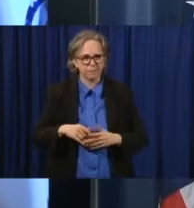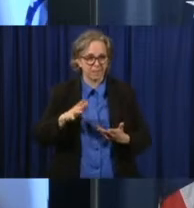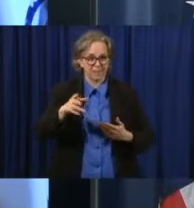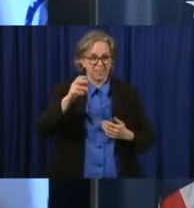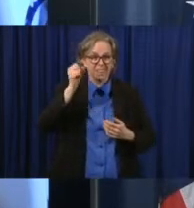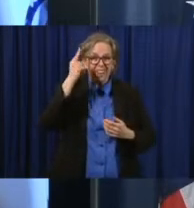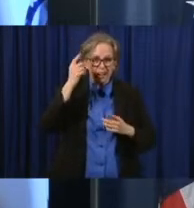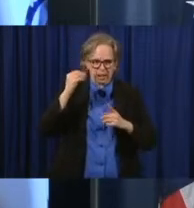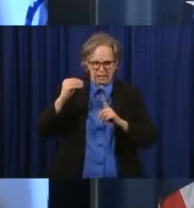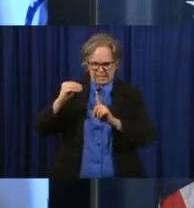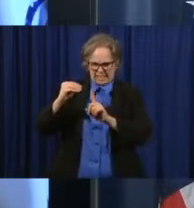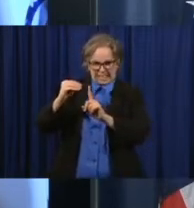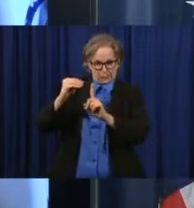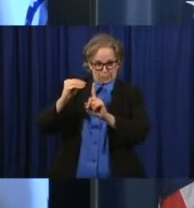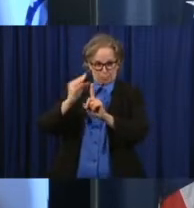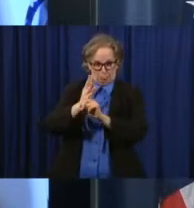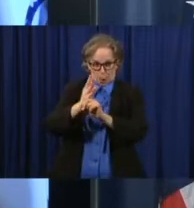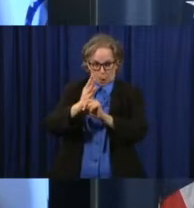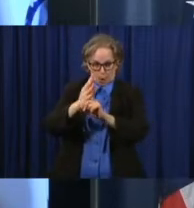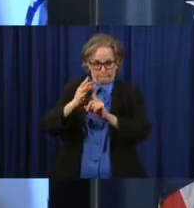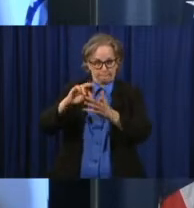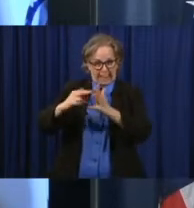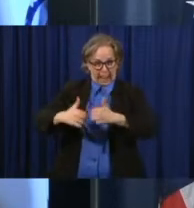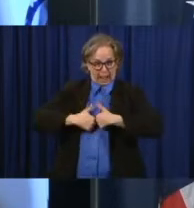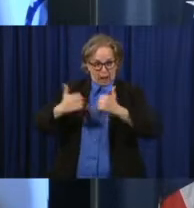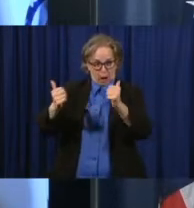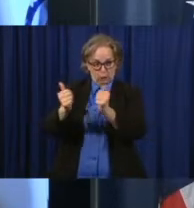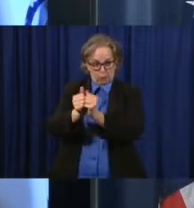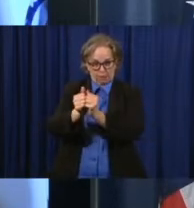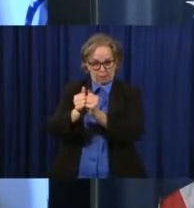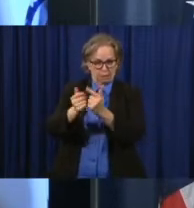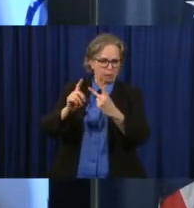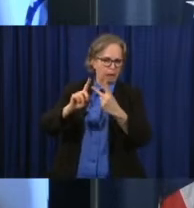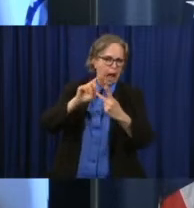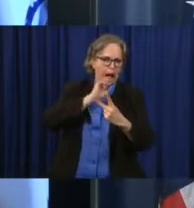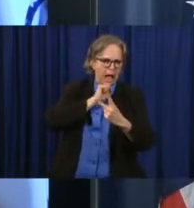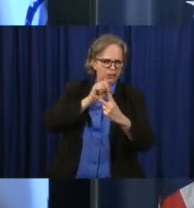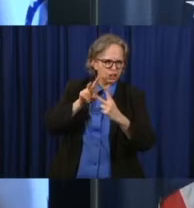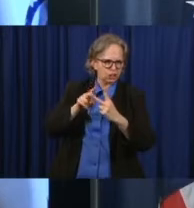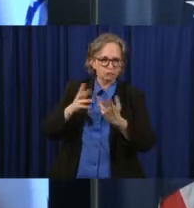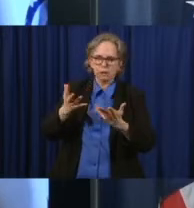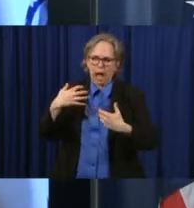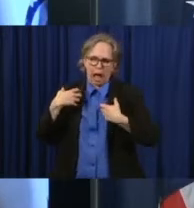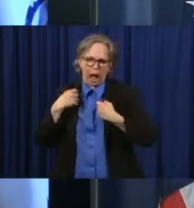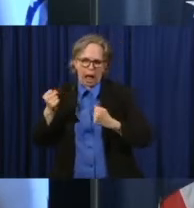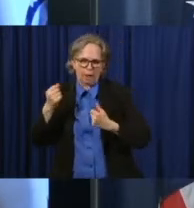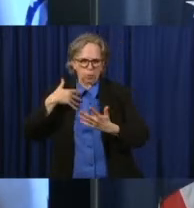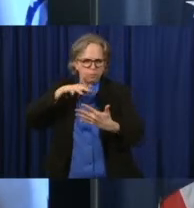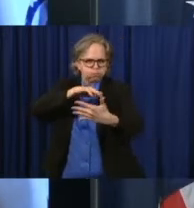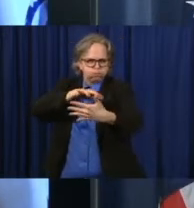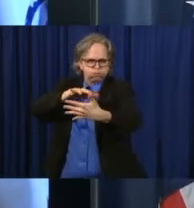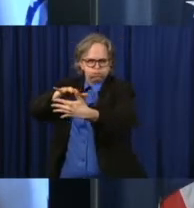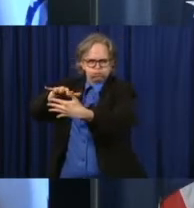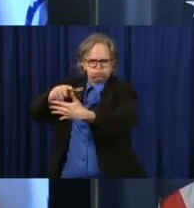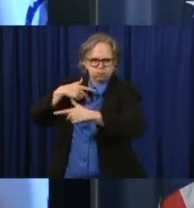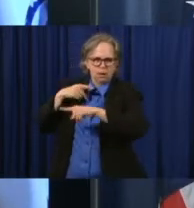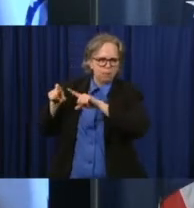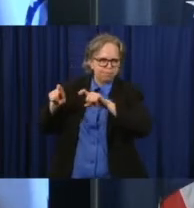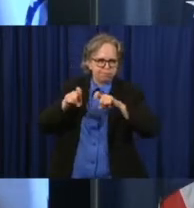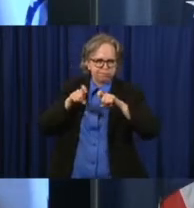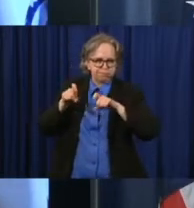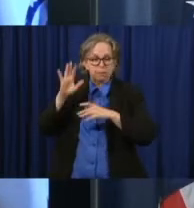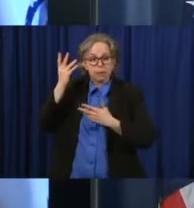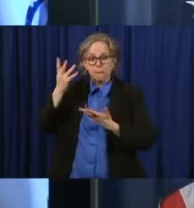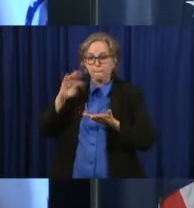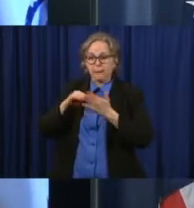health and age of the people living in the prison, and different items like that. So he may test an entire unit. He may test people in a unit. He may